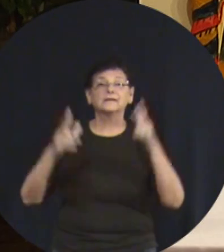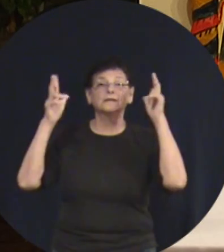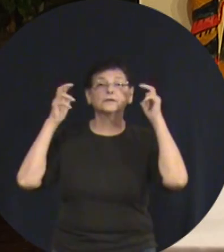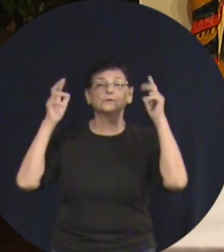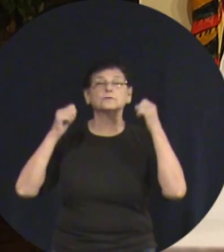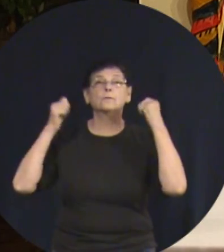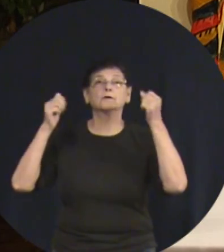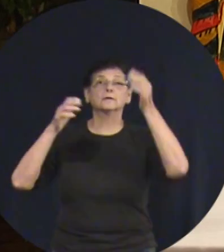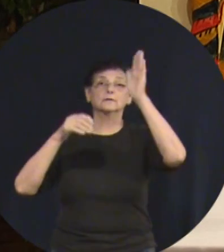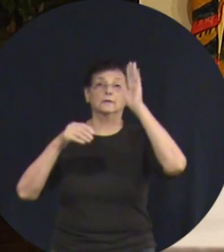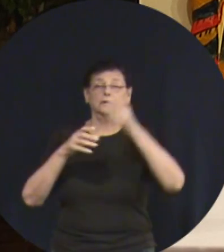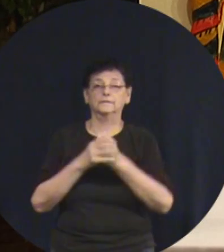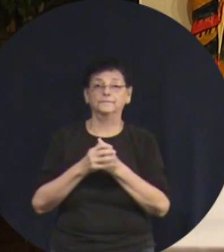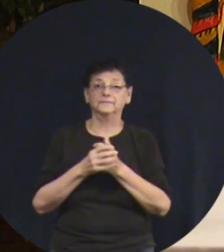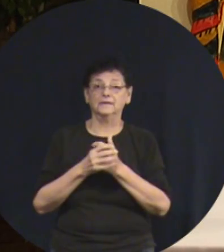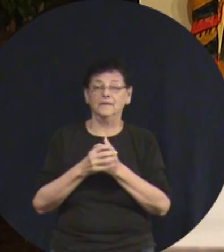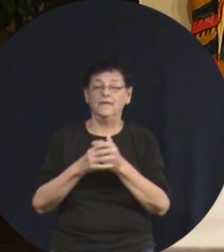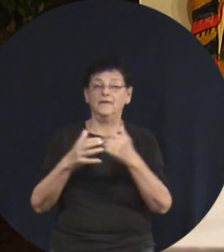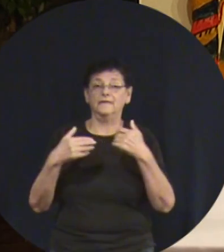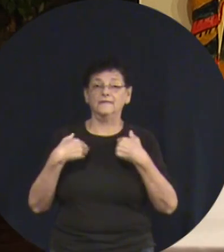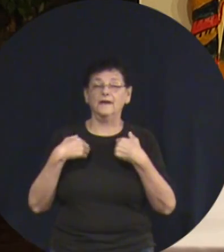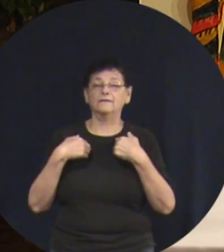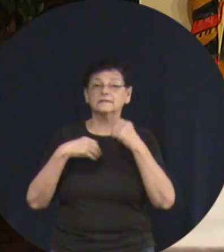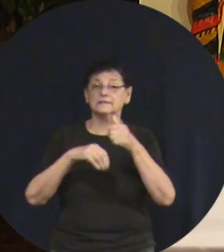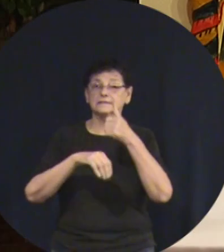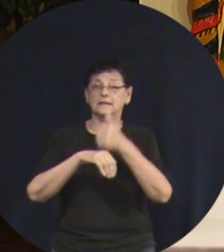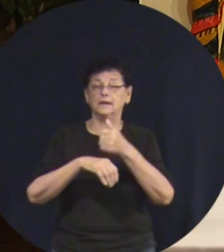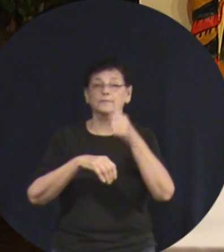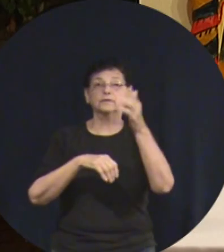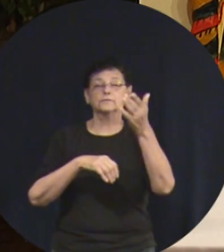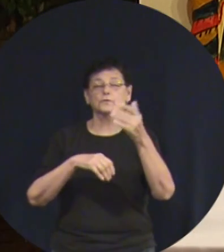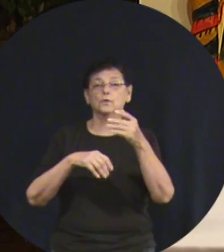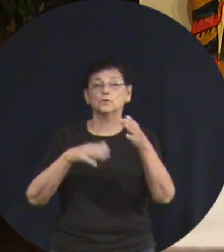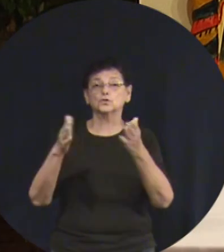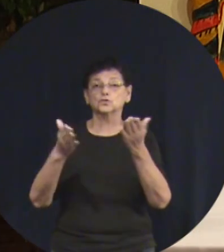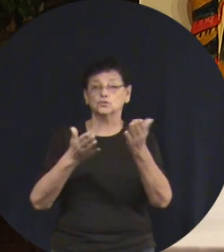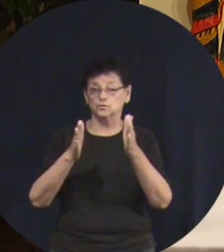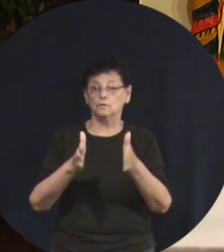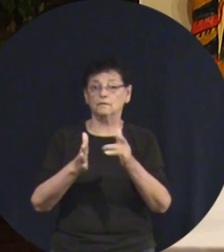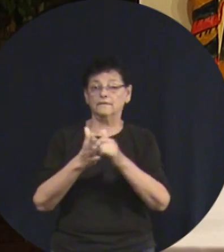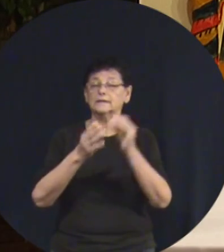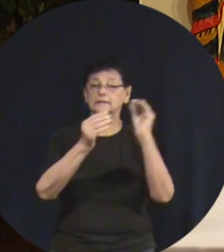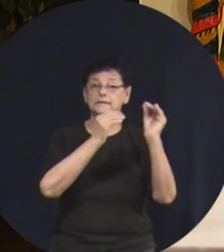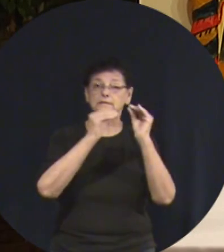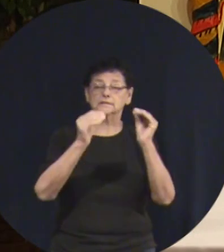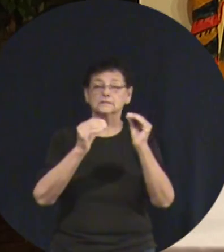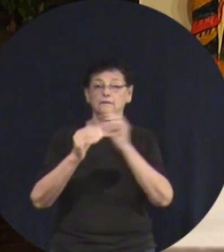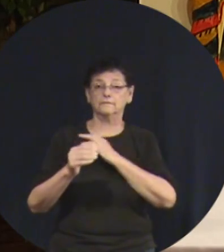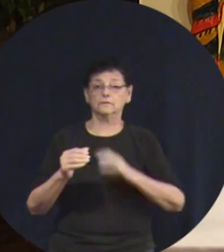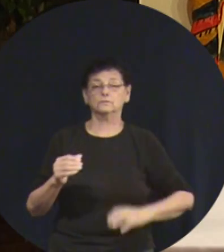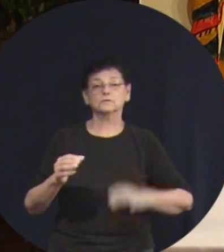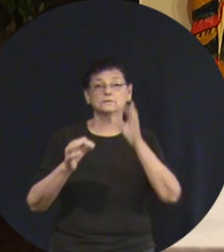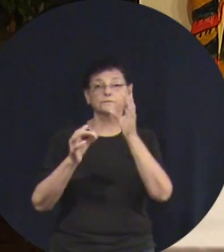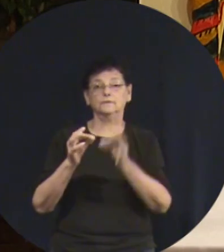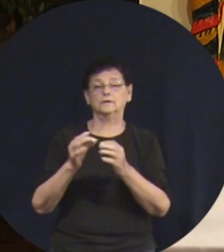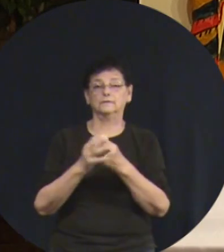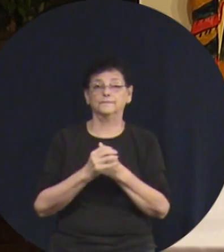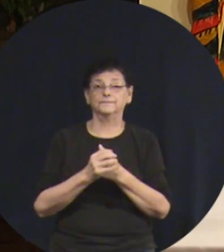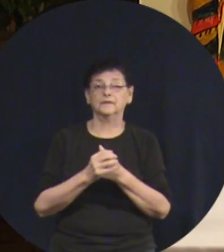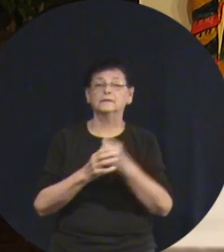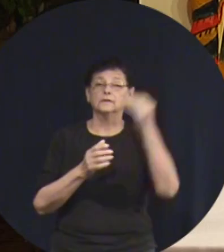us, Almighty God, and having instilled in your servants the teaching of the Christian